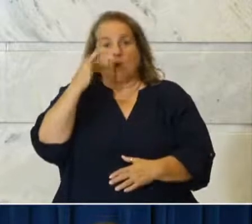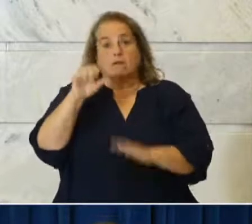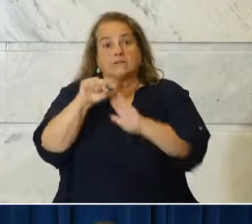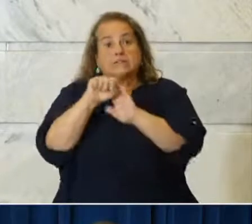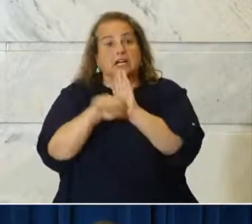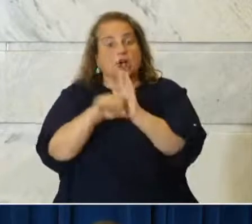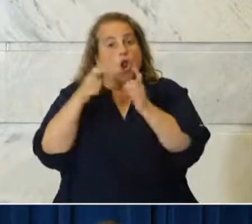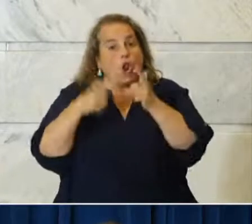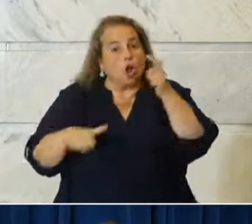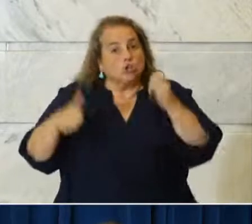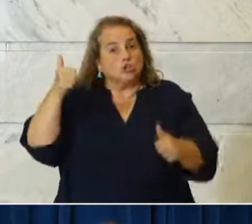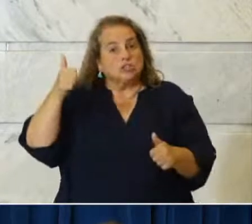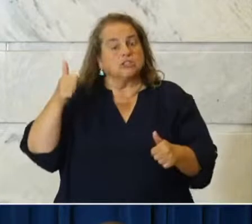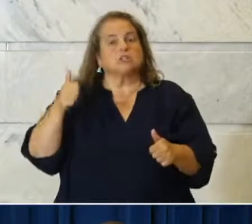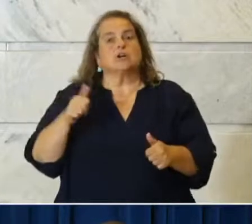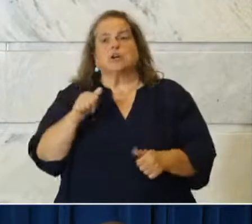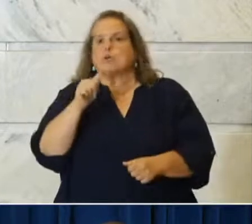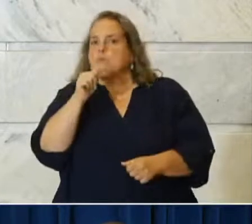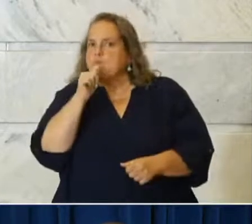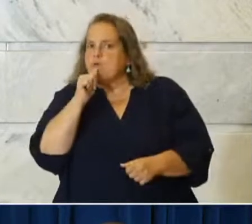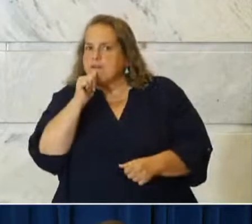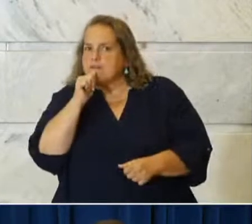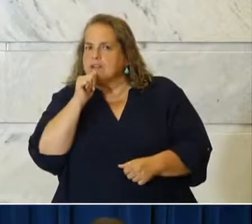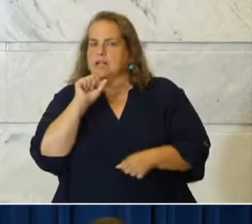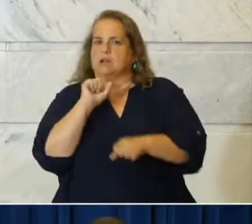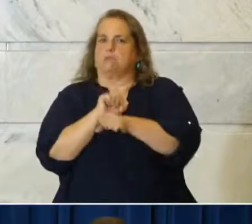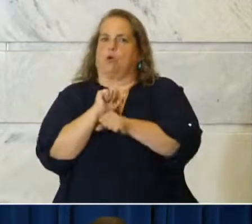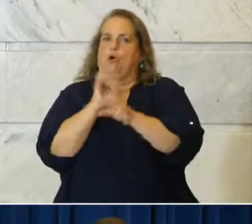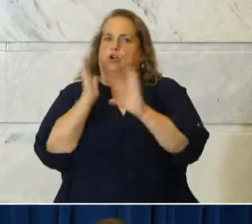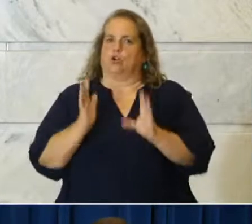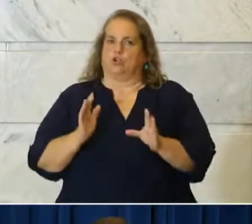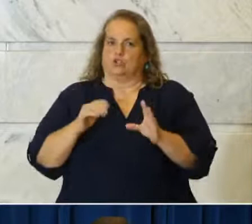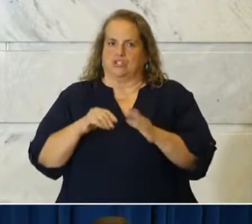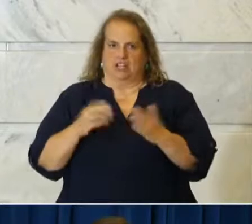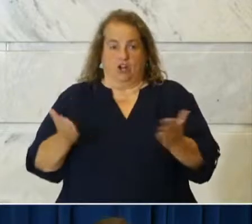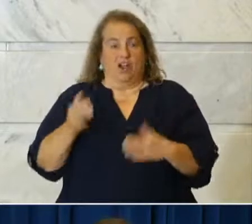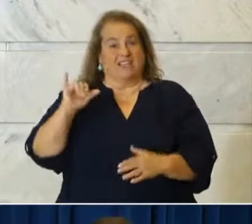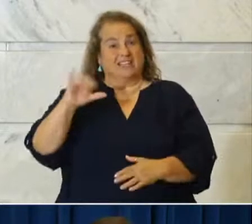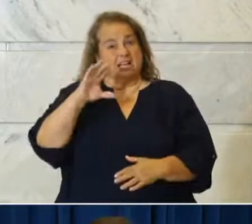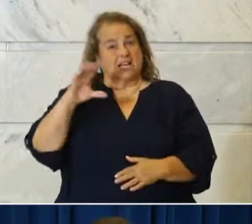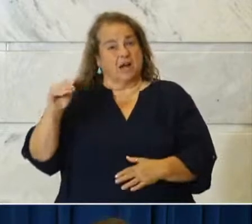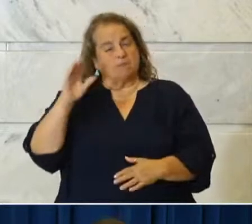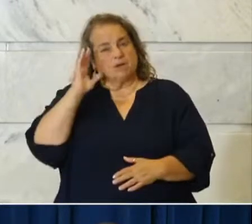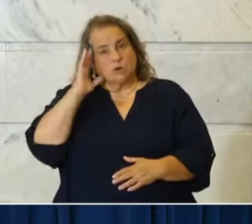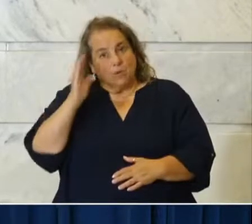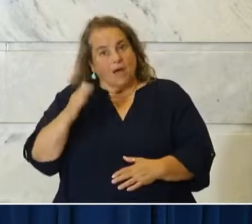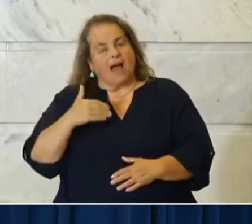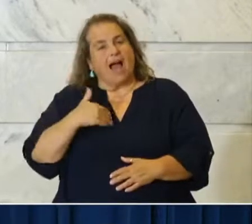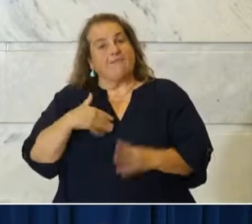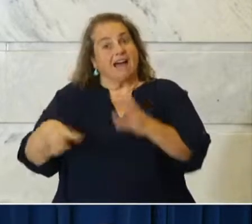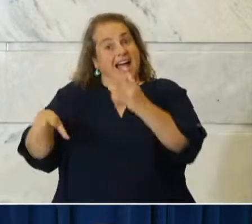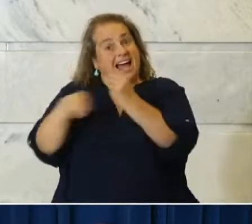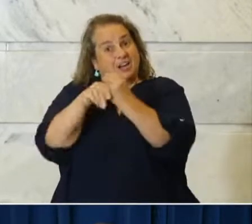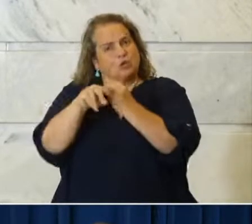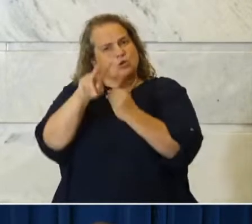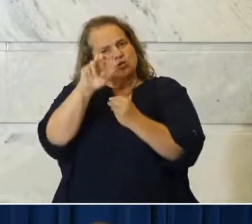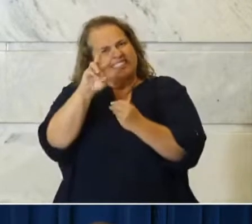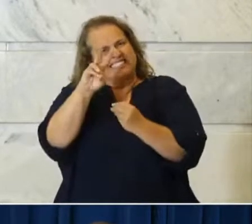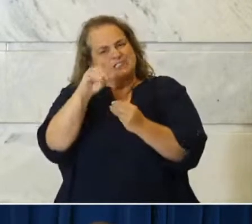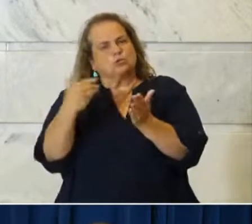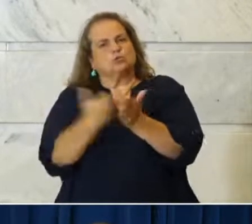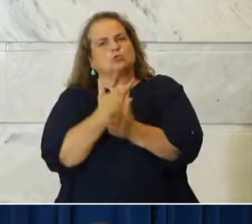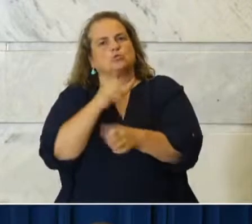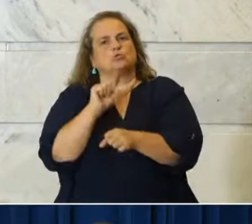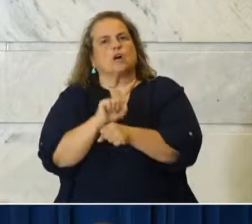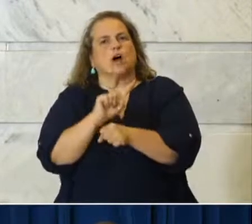sector employers, on its expansion plans. This company is going to add 260 new jobs. It's going to invest